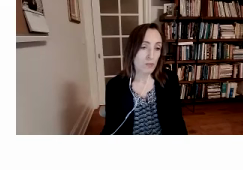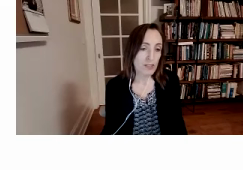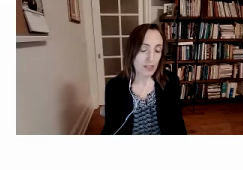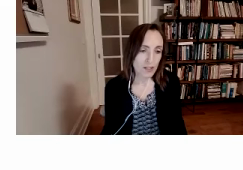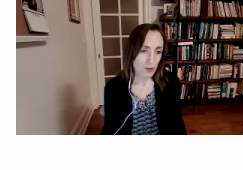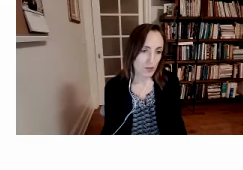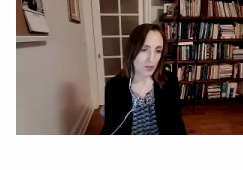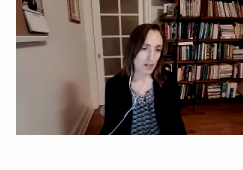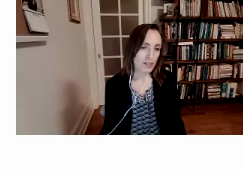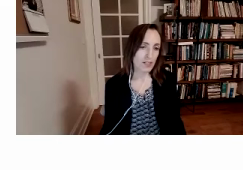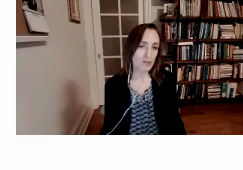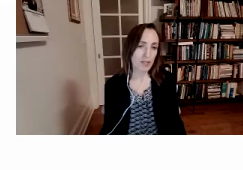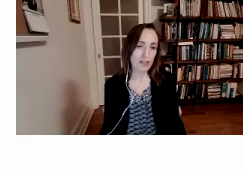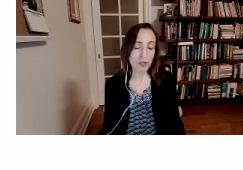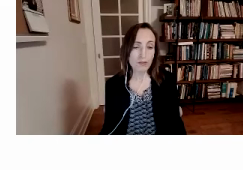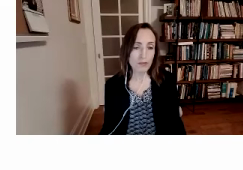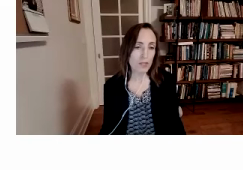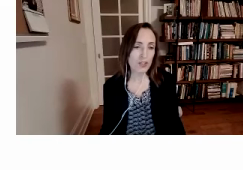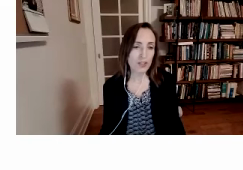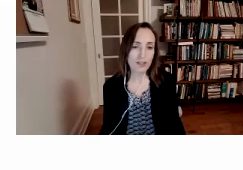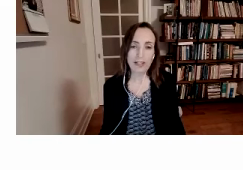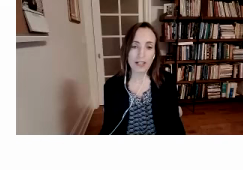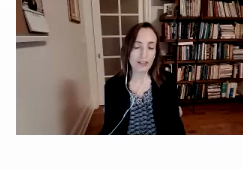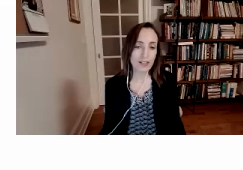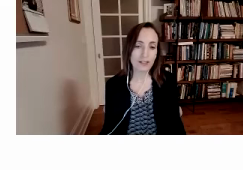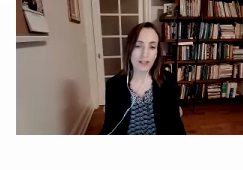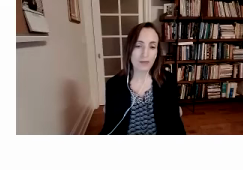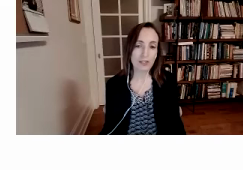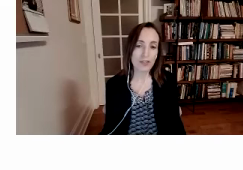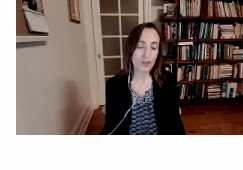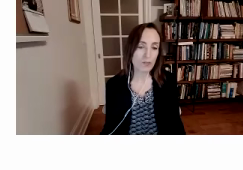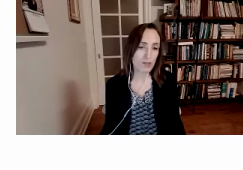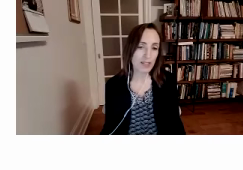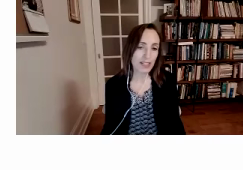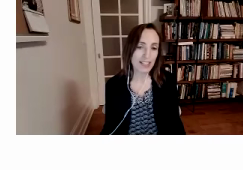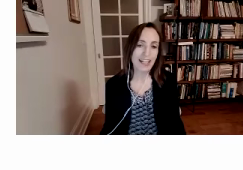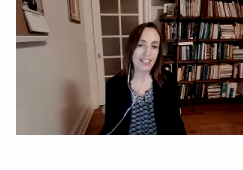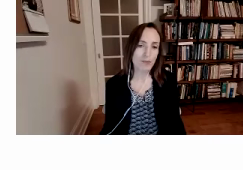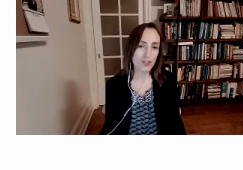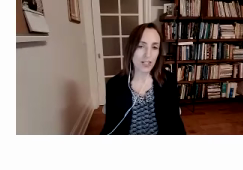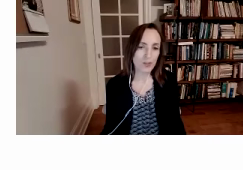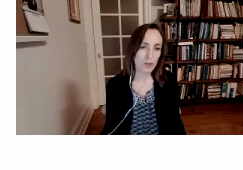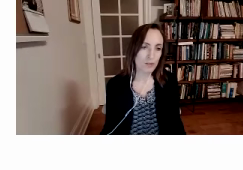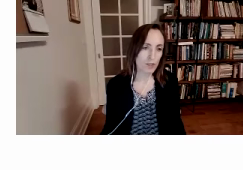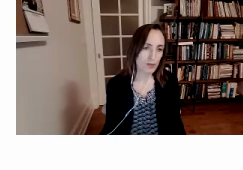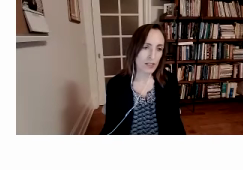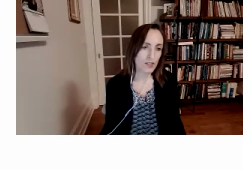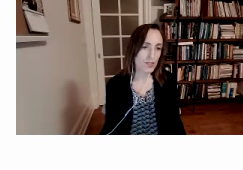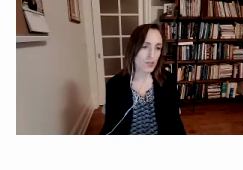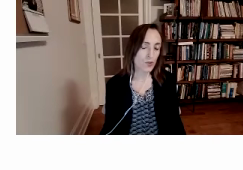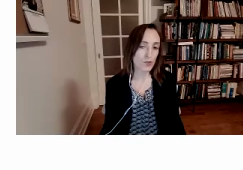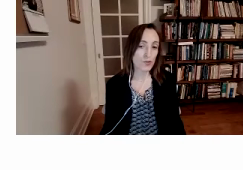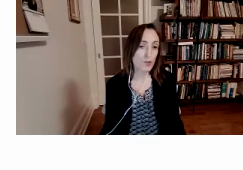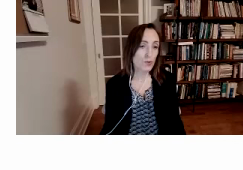Or the preceding discourse context may give no information that relates to marmalade, in which case the word marmalade